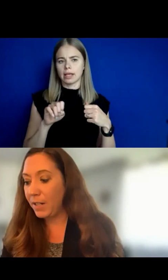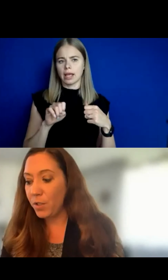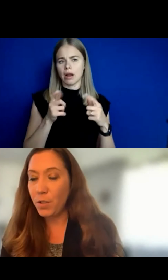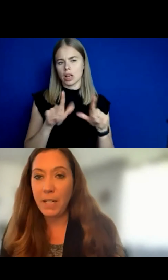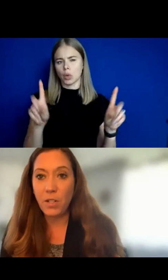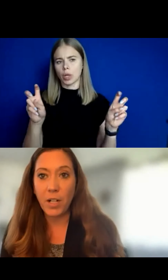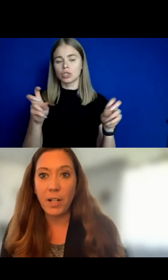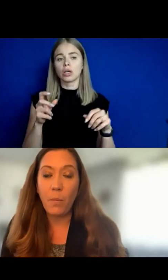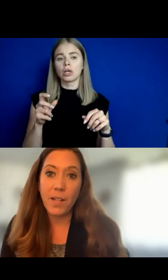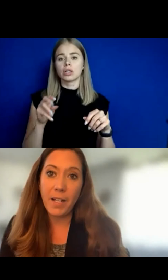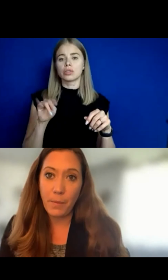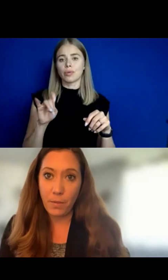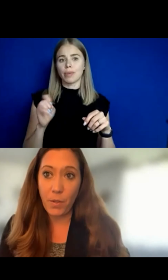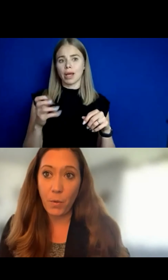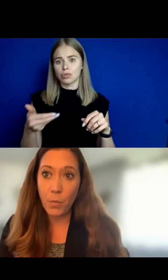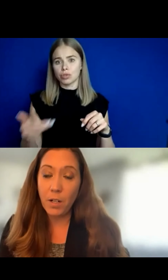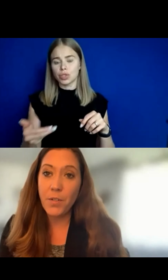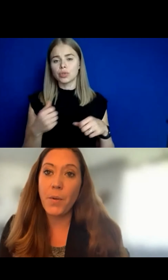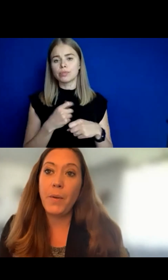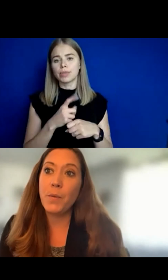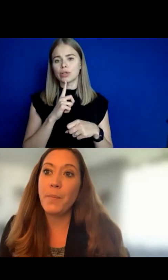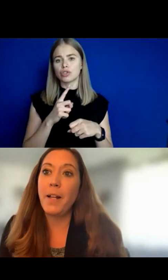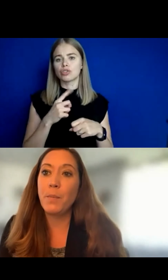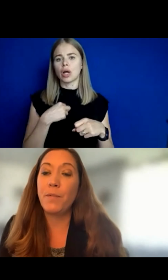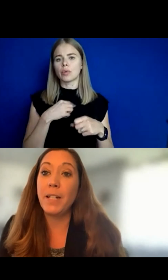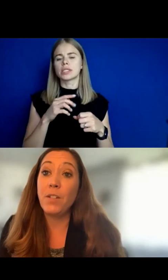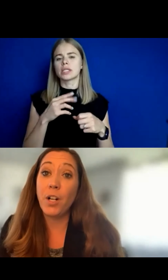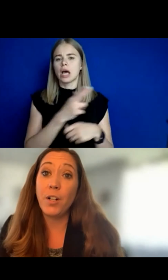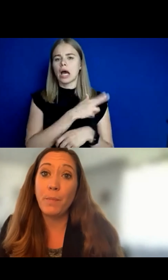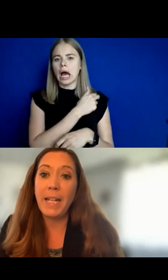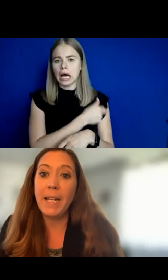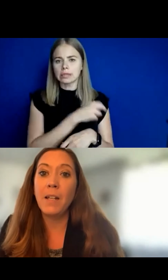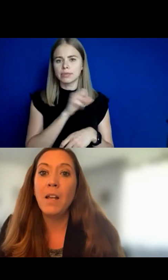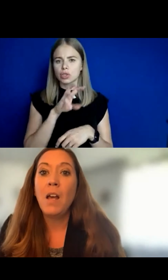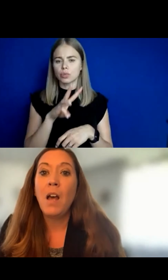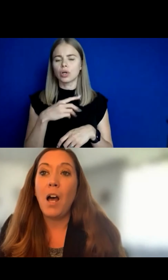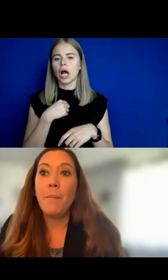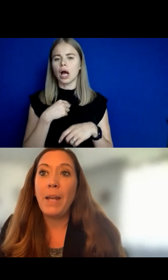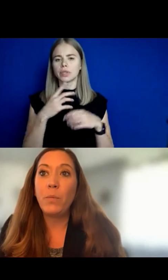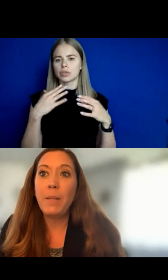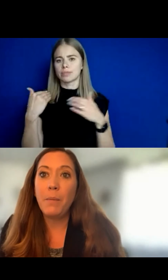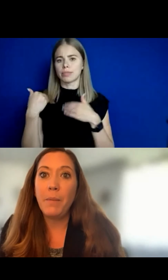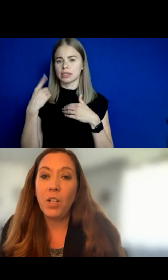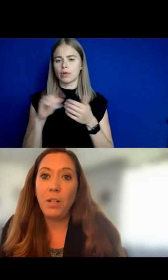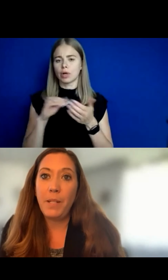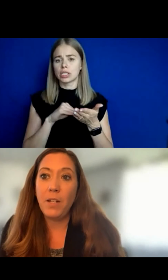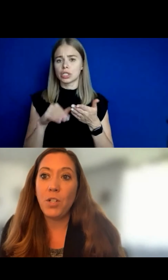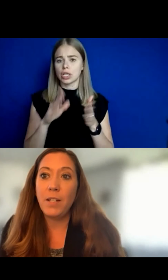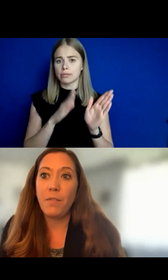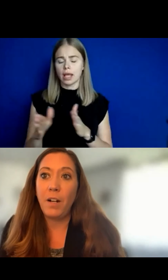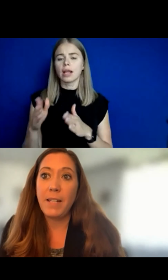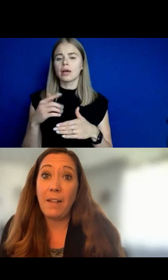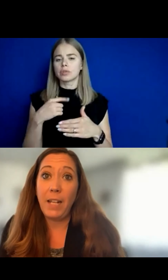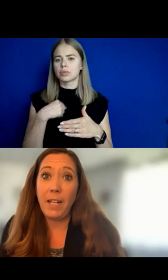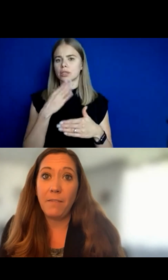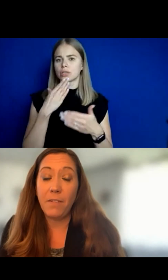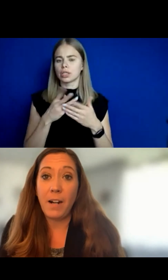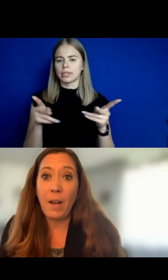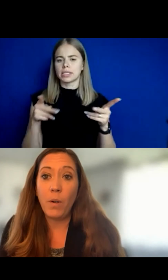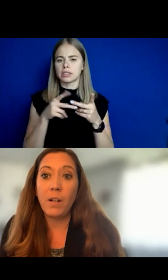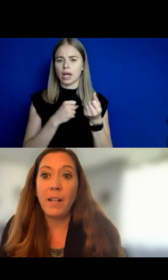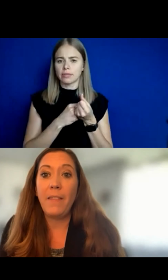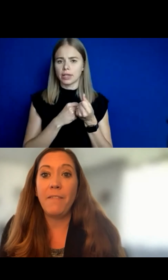Mike introduced me, he shared I was a hospital social worker, so I was responsible for discharge planning and really put me in a good position as far as advocating